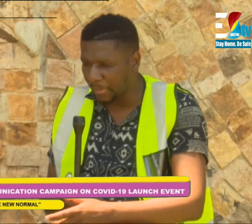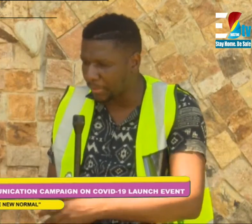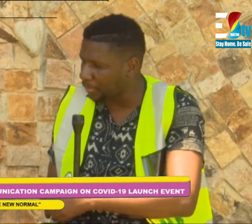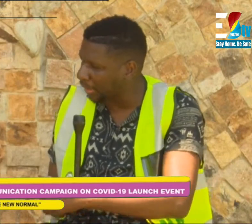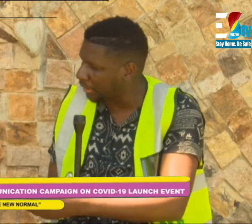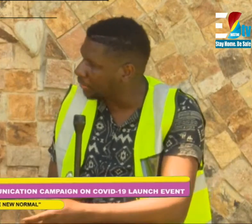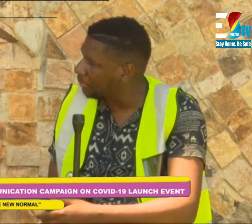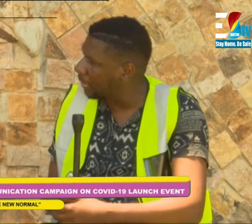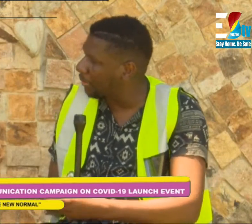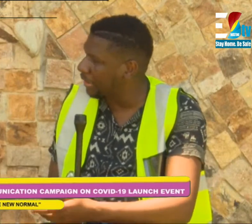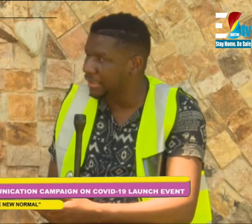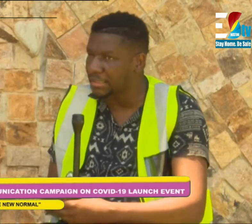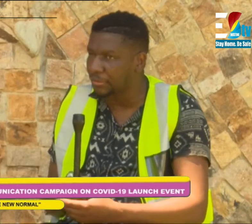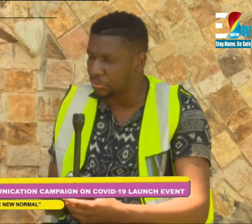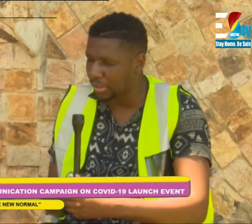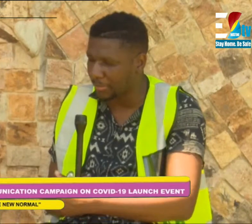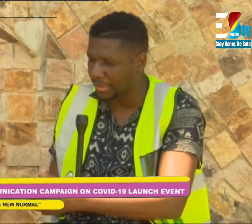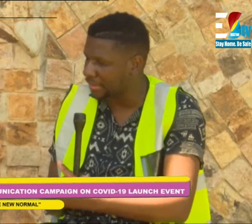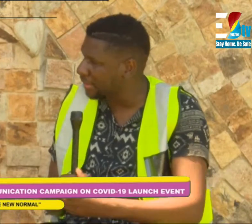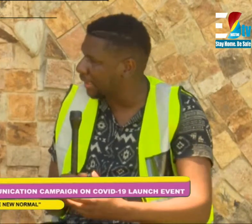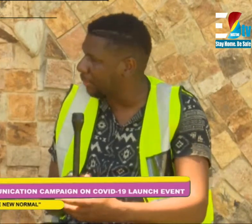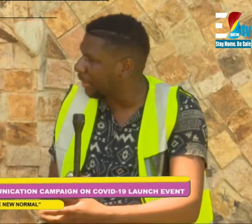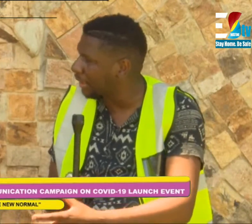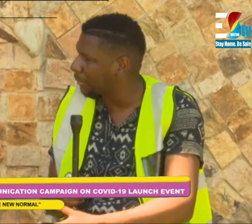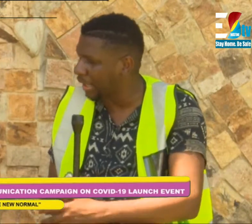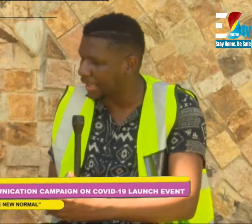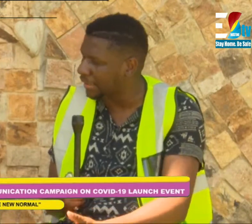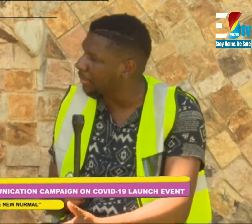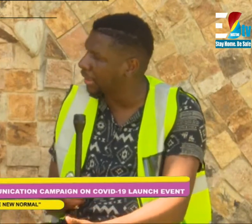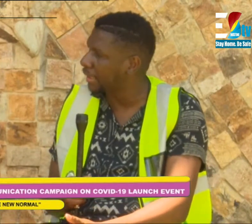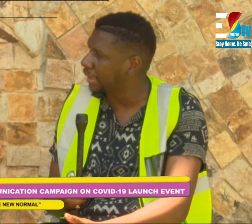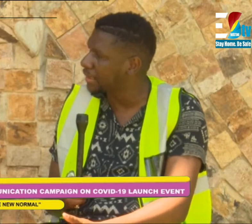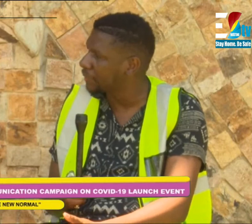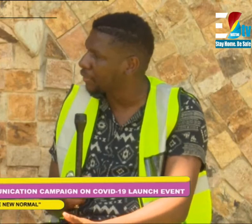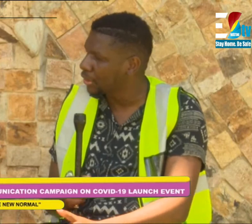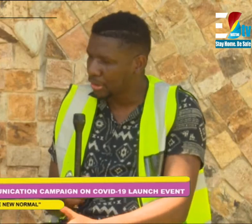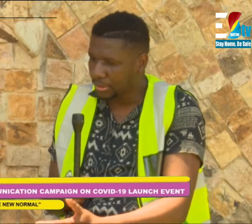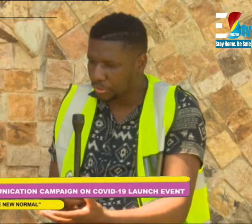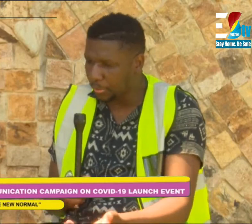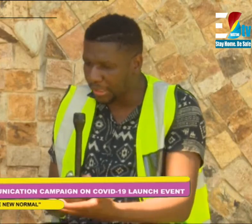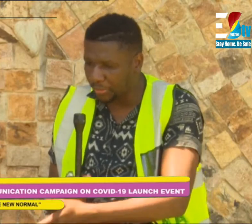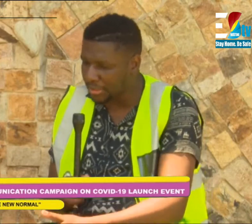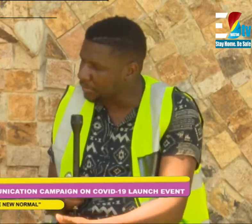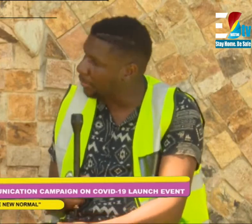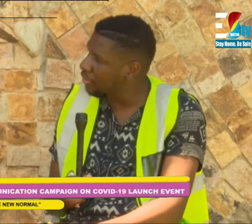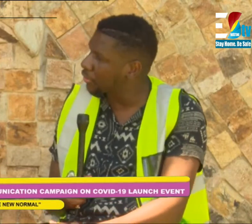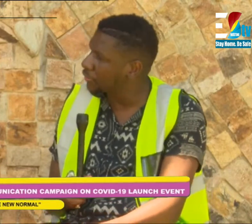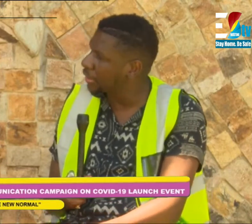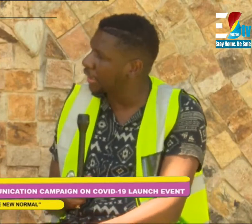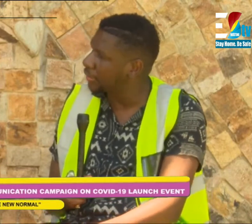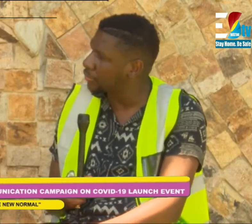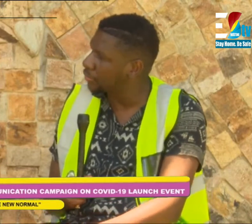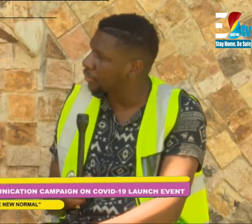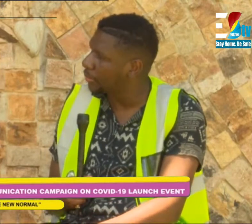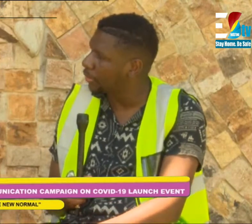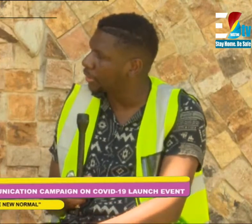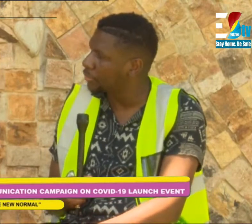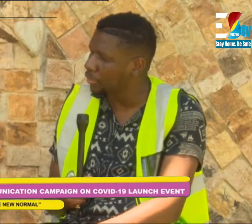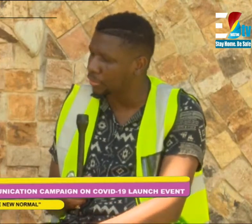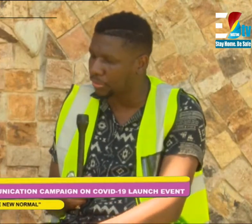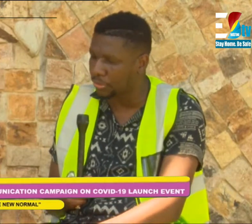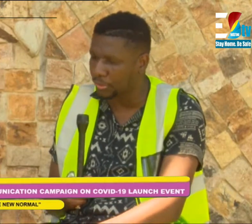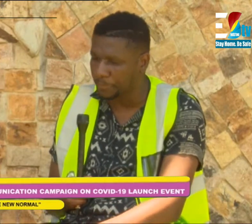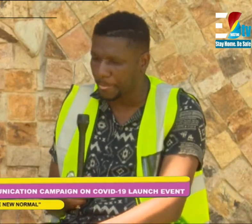amaklabhu abantu banike dani utshwala banathisane bendeni bangalandeli ama-guidelines sobuyela kule simo besolo sifika kiso.